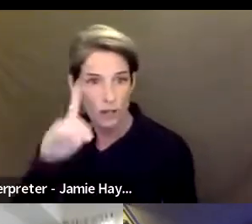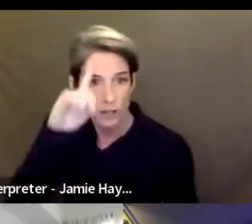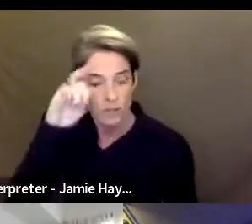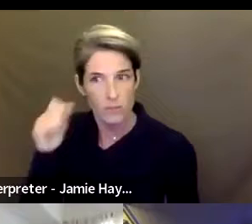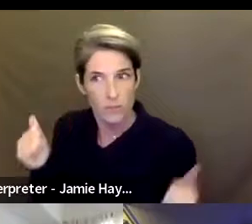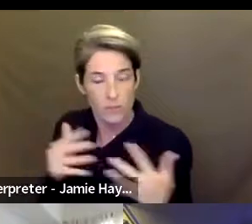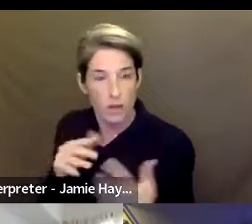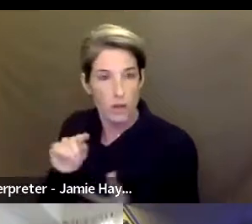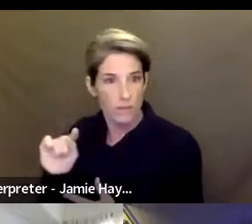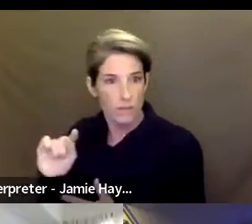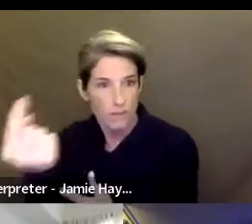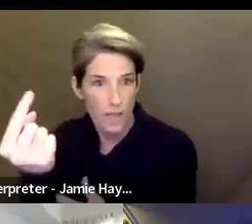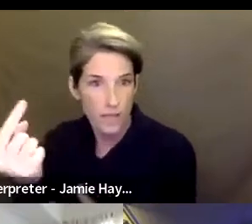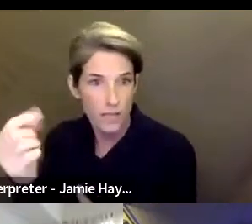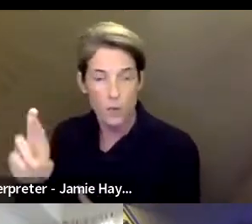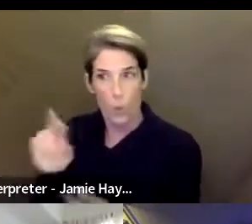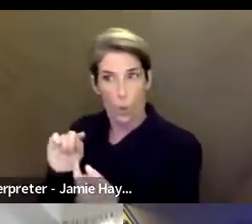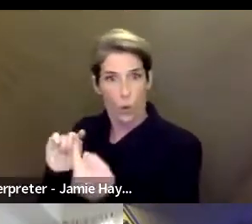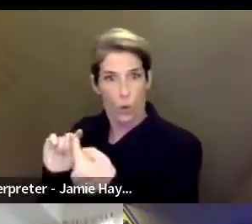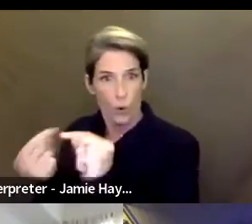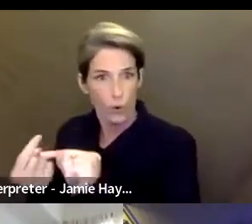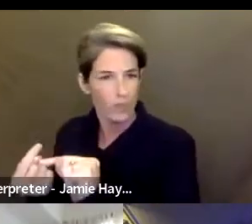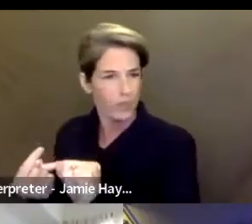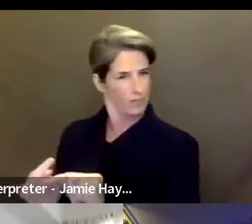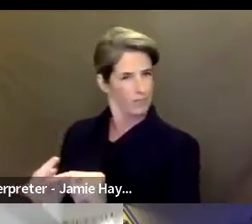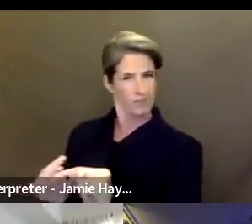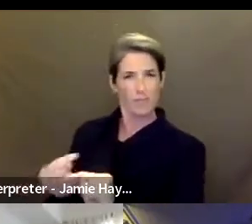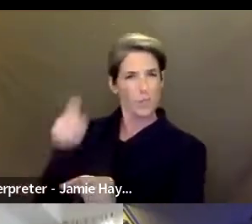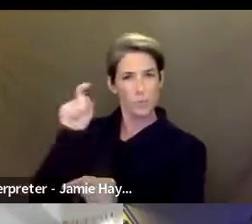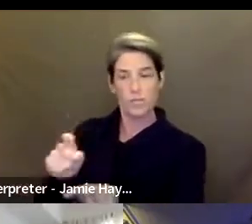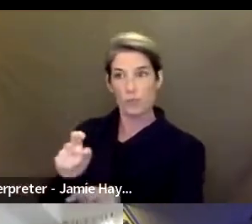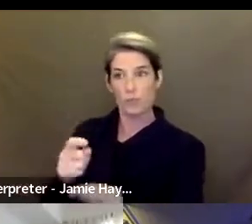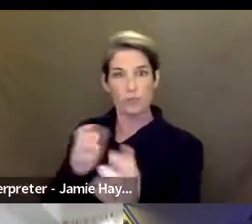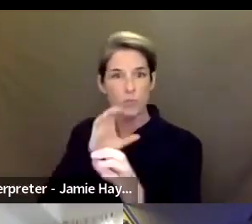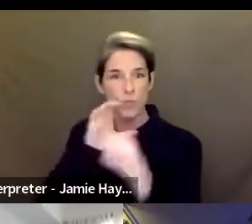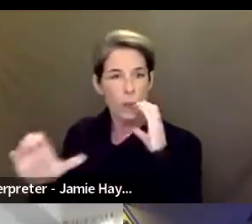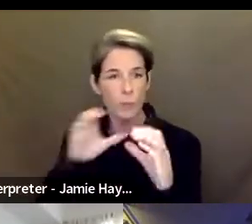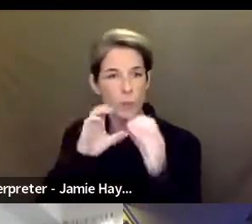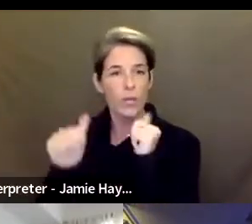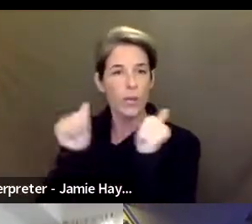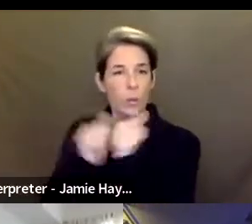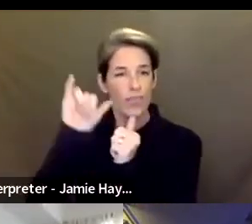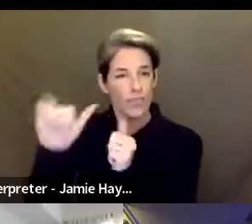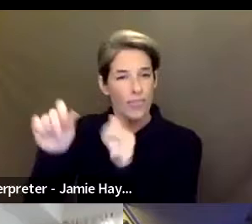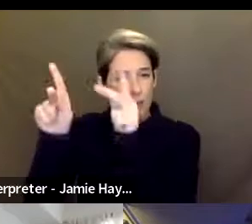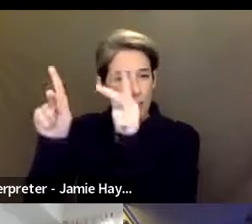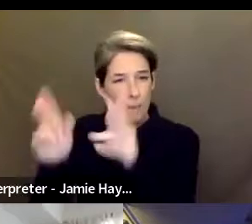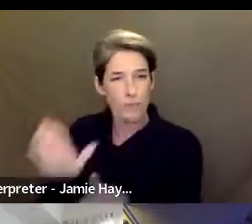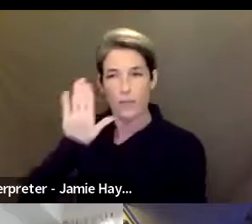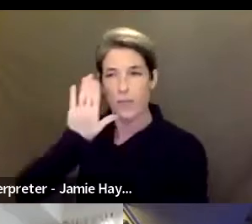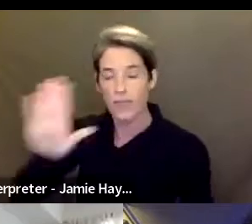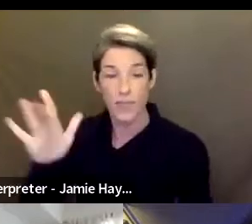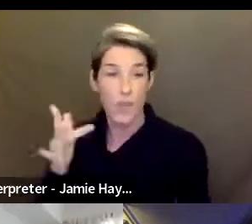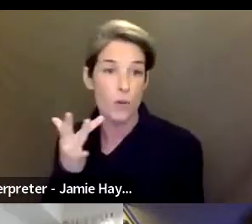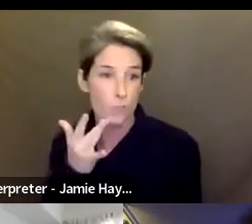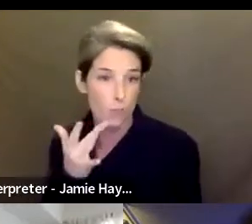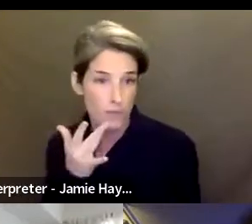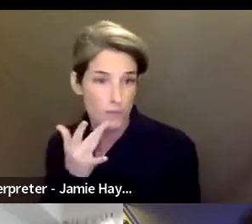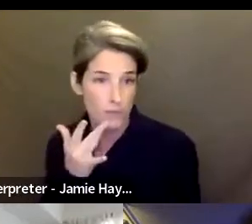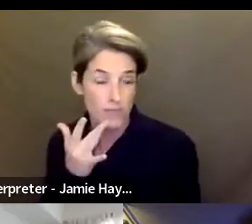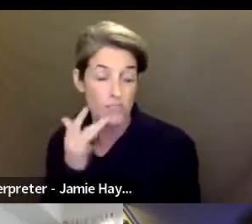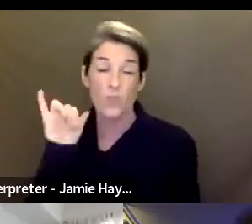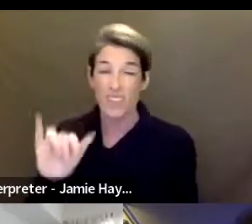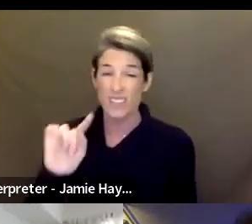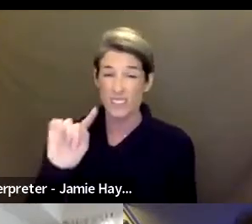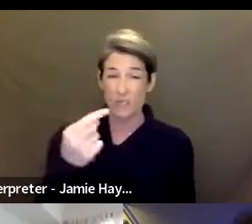hurting, and not actually talk to the person about the skills they need. That's the first myth. The